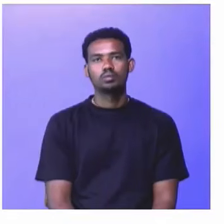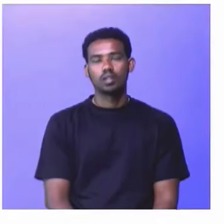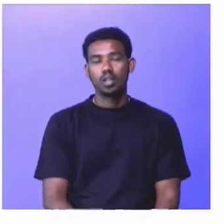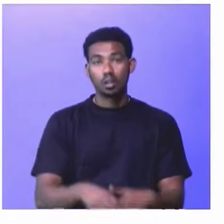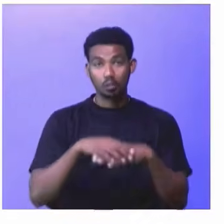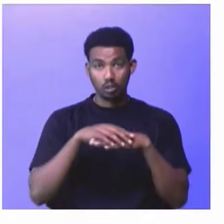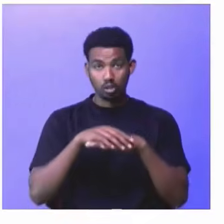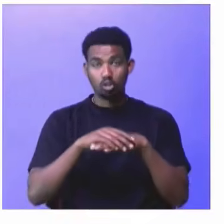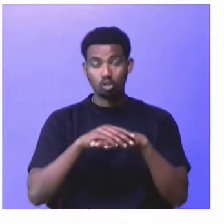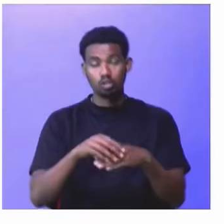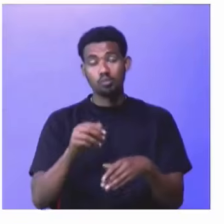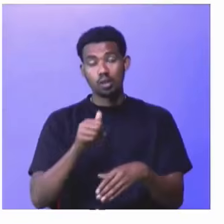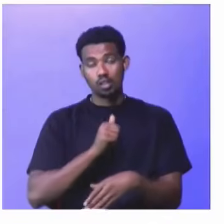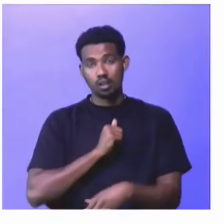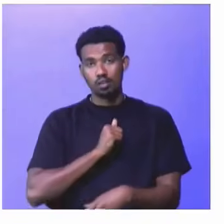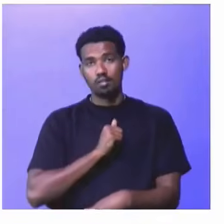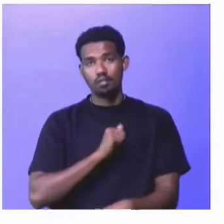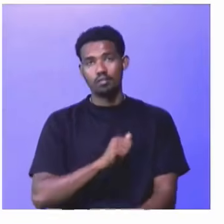myself.